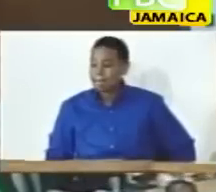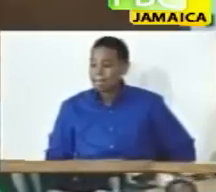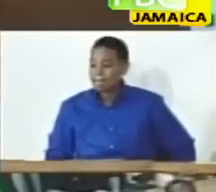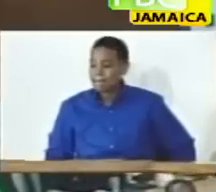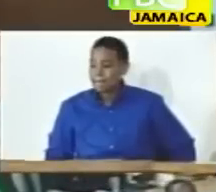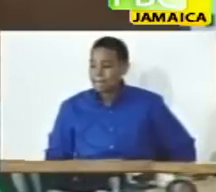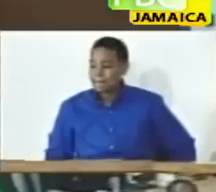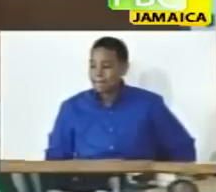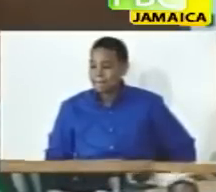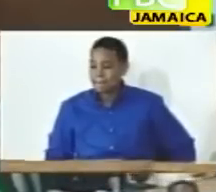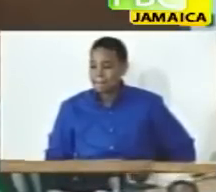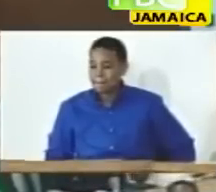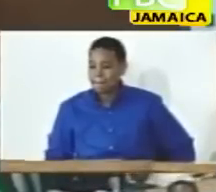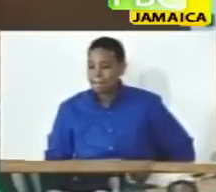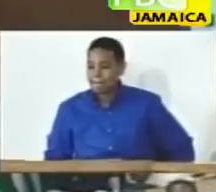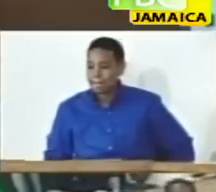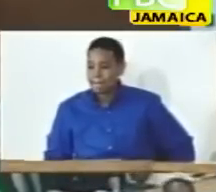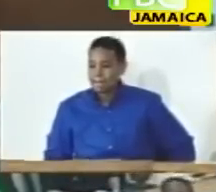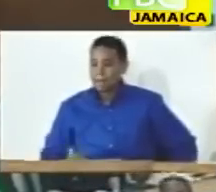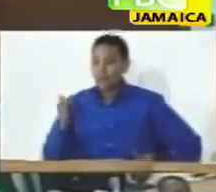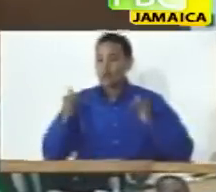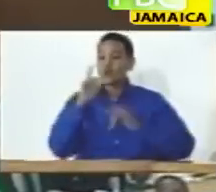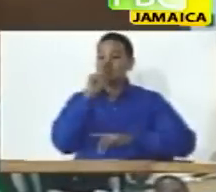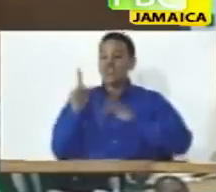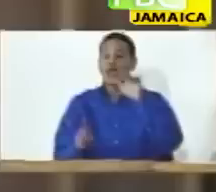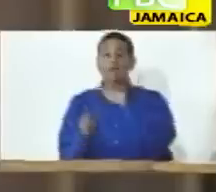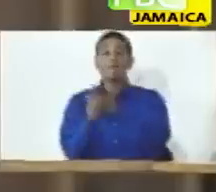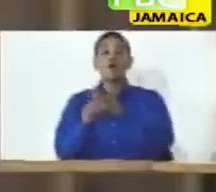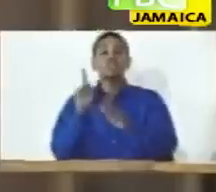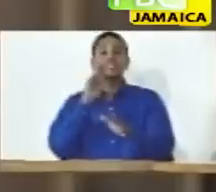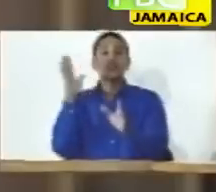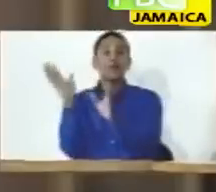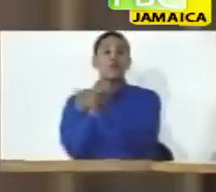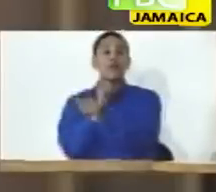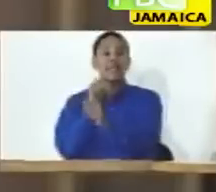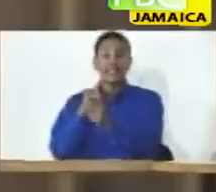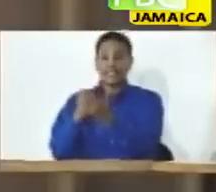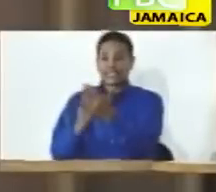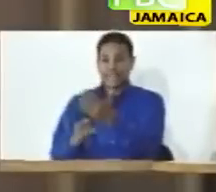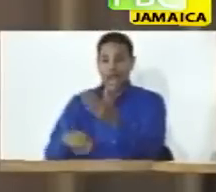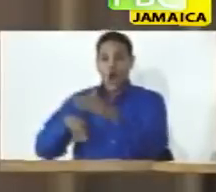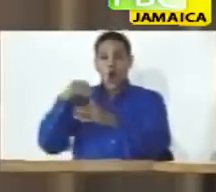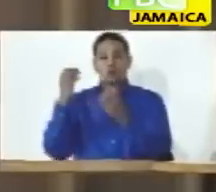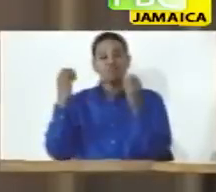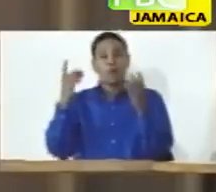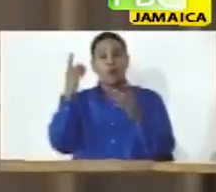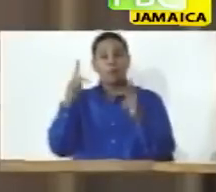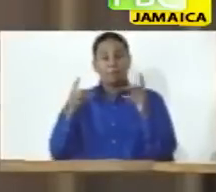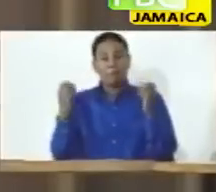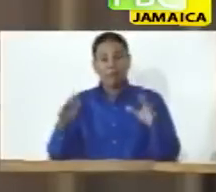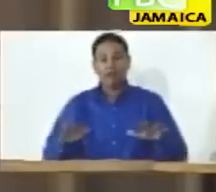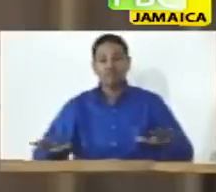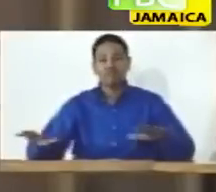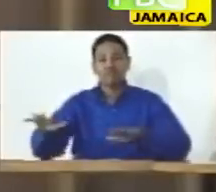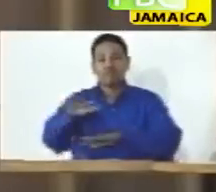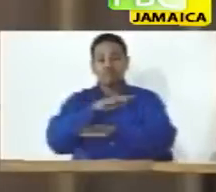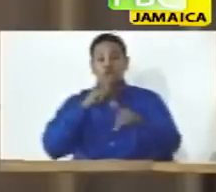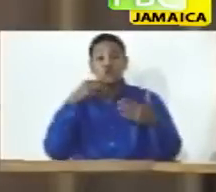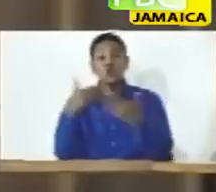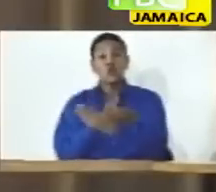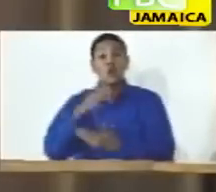Which emerged as the winning design. The new Parliament building